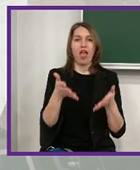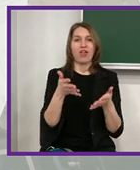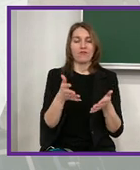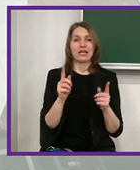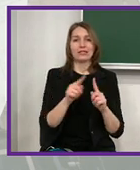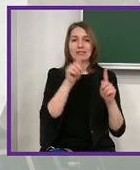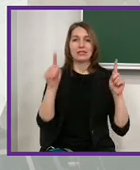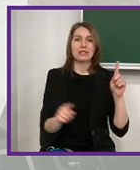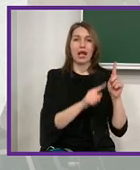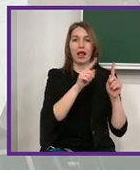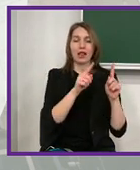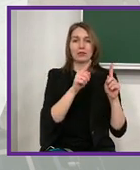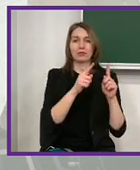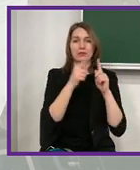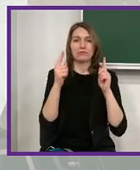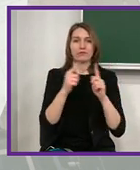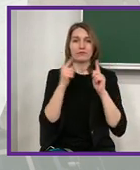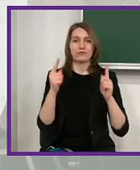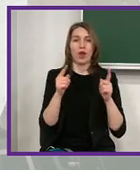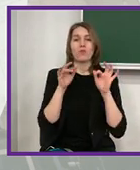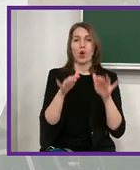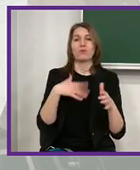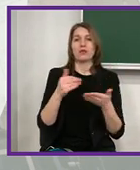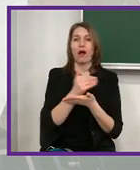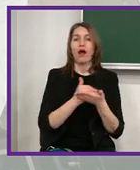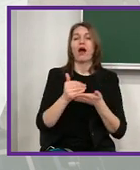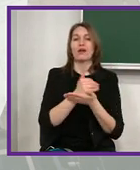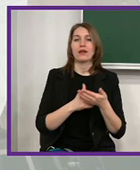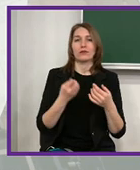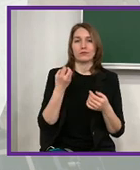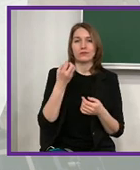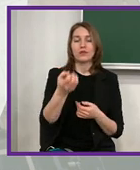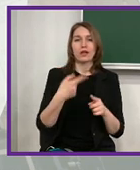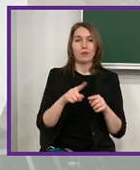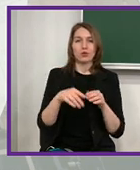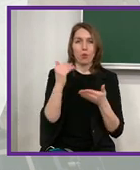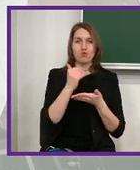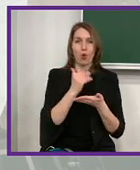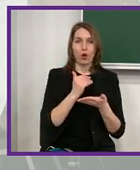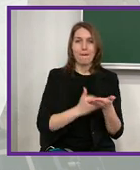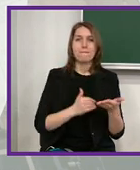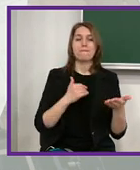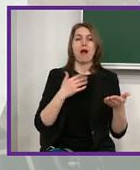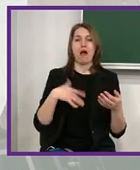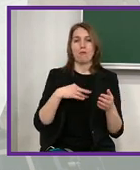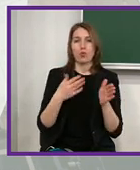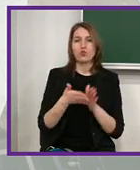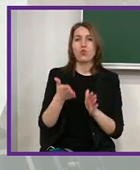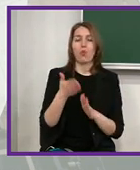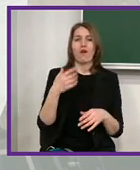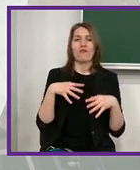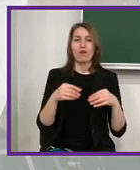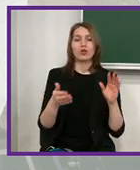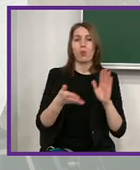ongoing basis as part of a program of continuous improvement. So these steps have been explained before, but one of the goals in actually